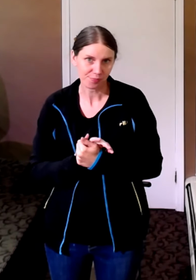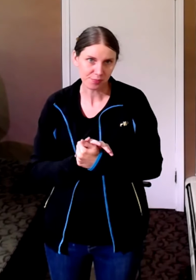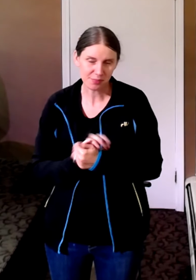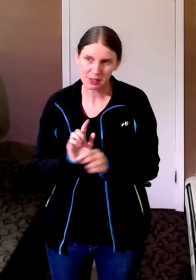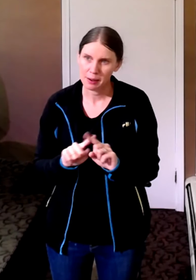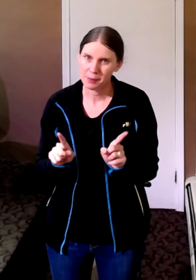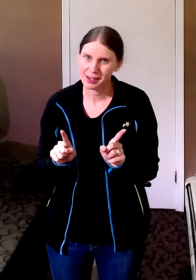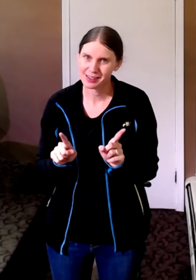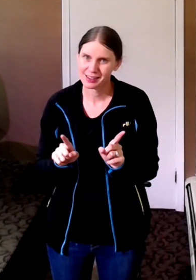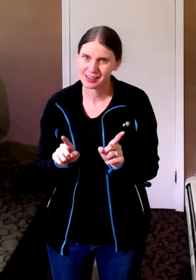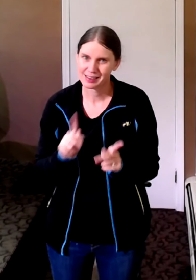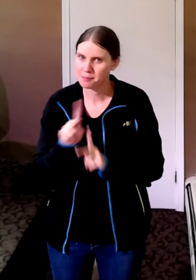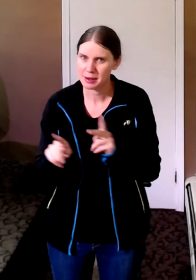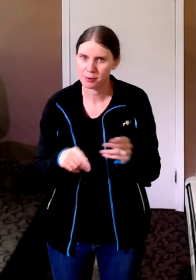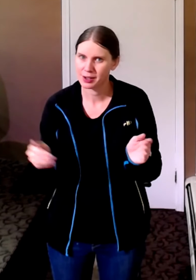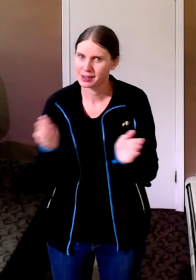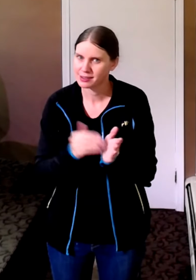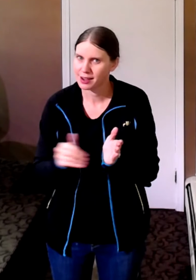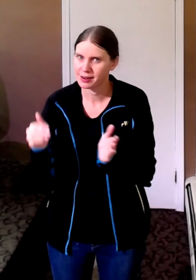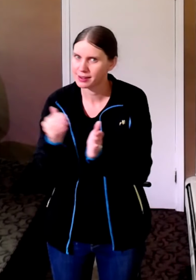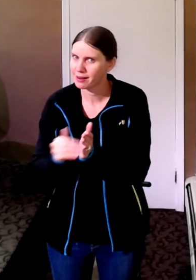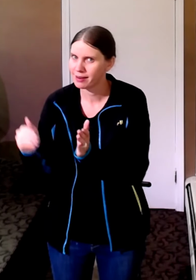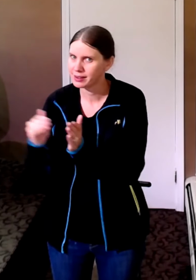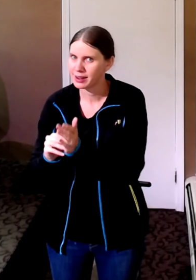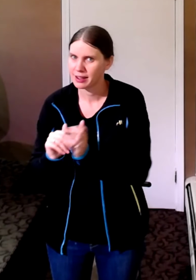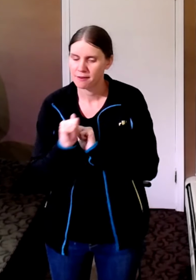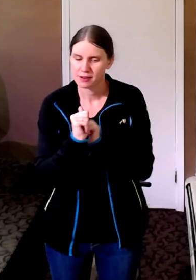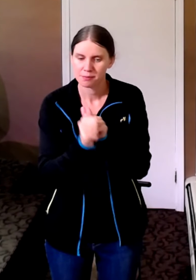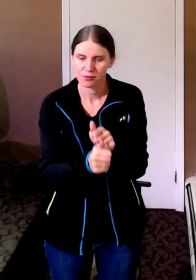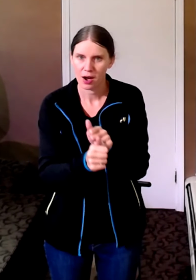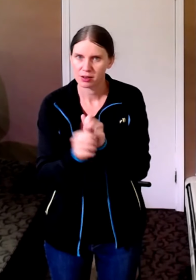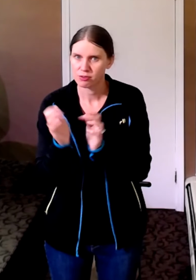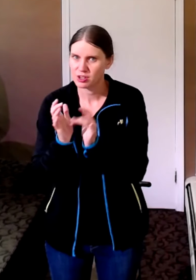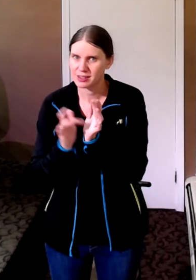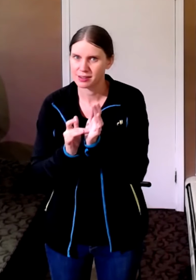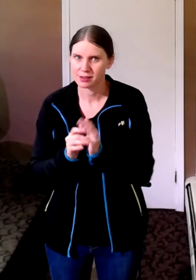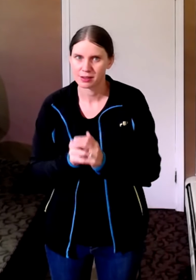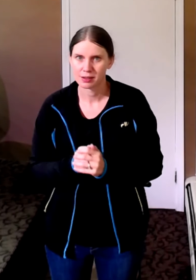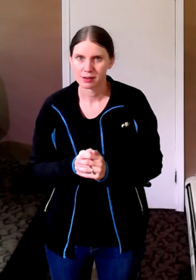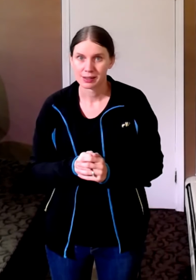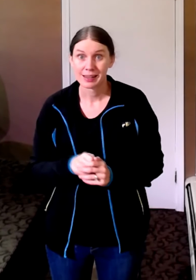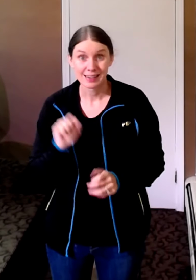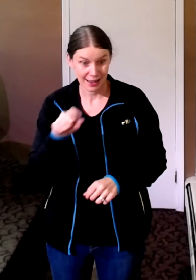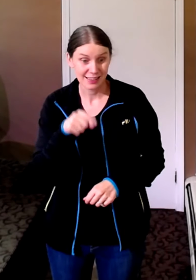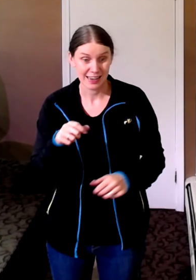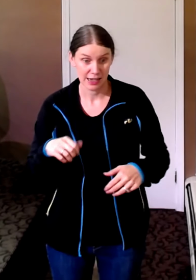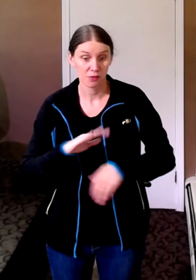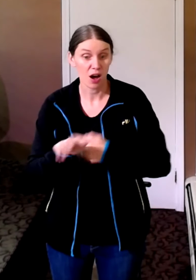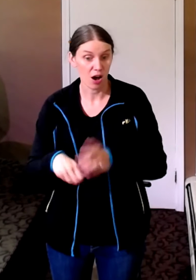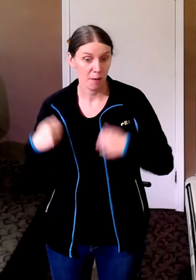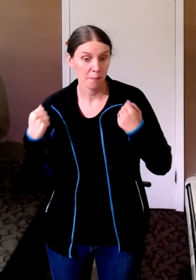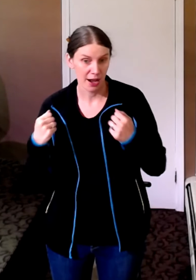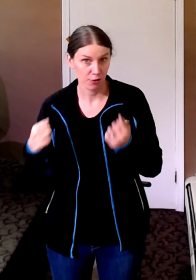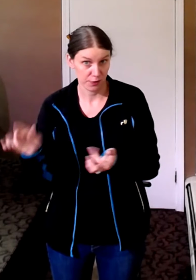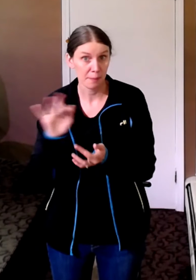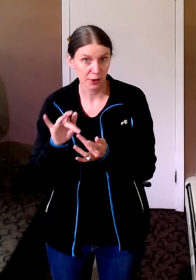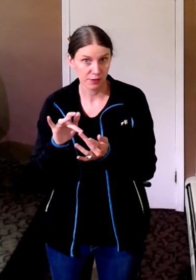And yet they keep coming back, they keep following, they keep saying, why? Because even though he was powerful, even though he was